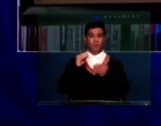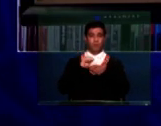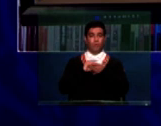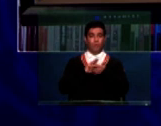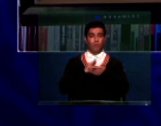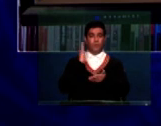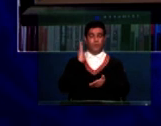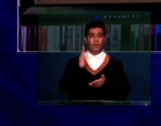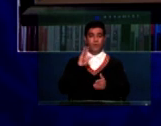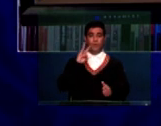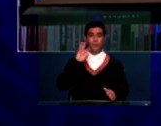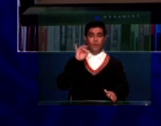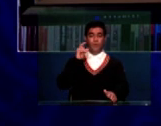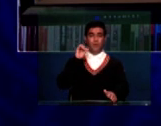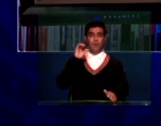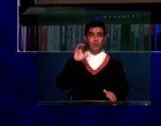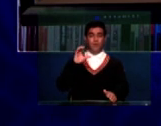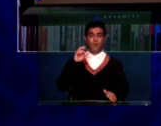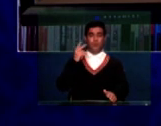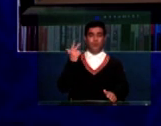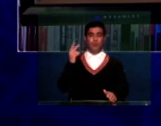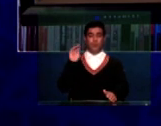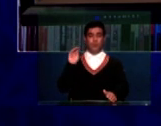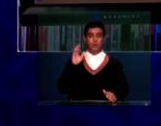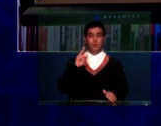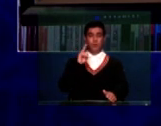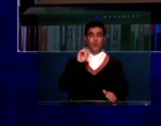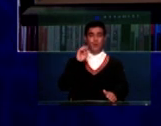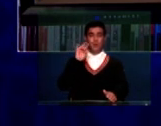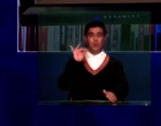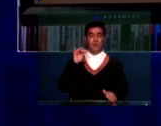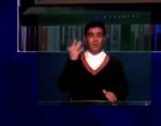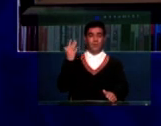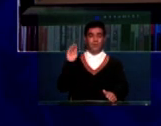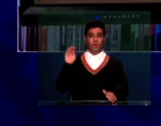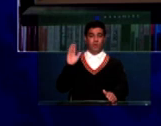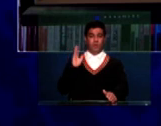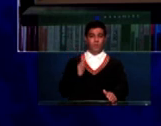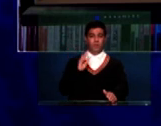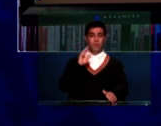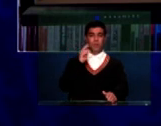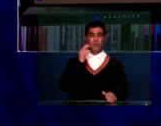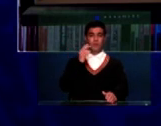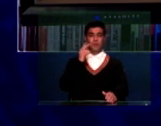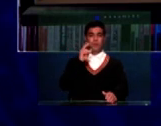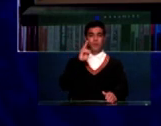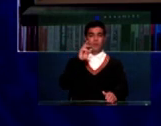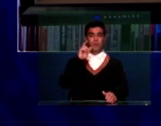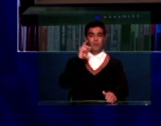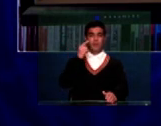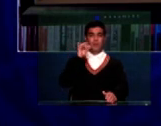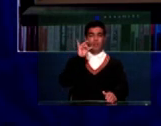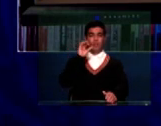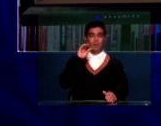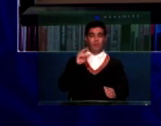olamiz. Marganez qo'sh oksidining oldiga 3, kaliy xloridni oldiga 5, kaliy gidroksidini oldiga